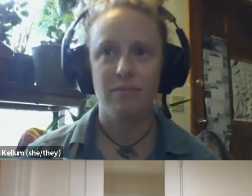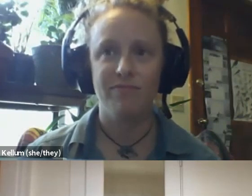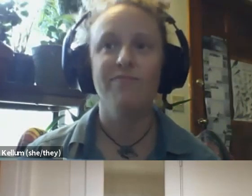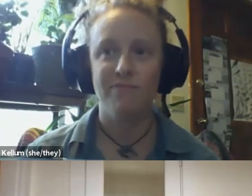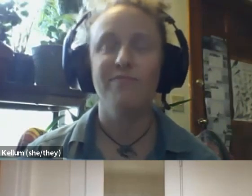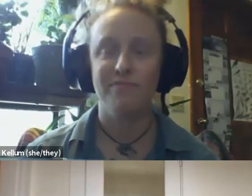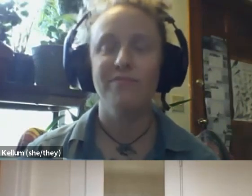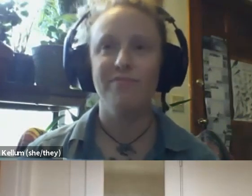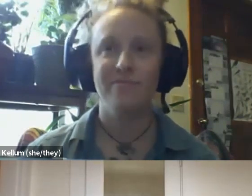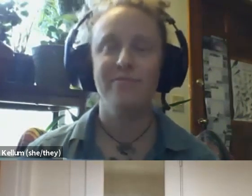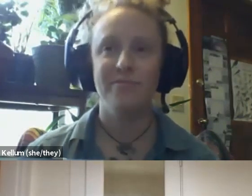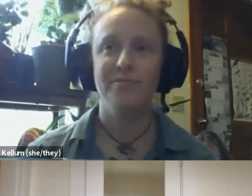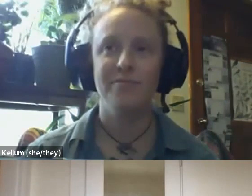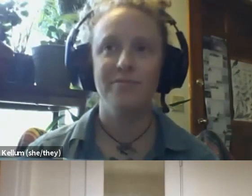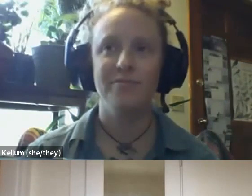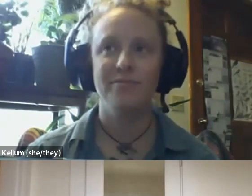clearly.